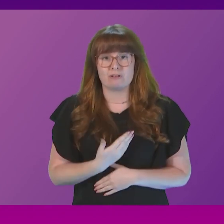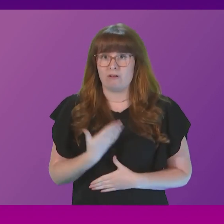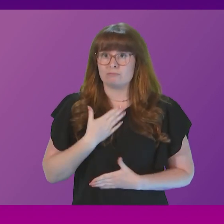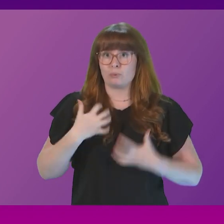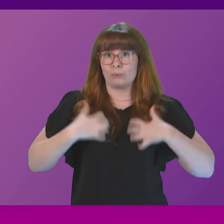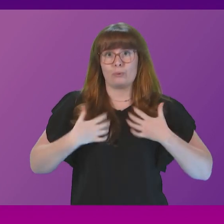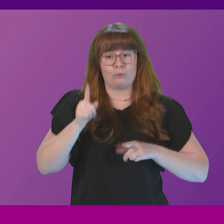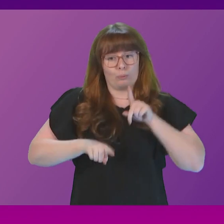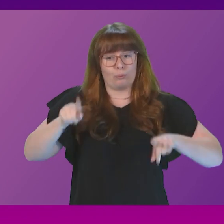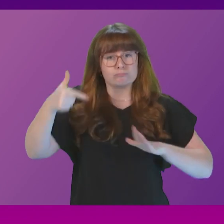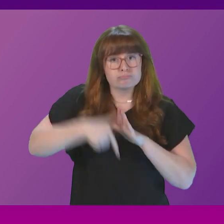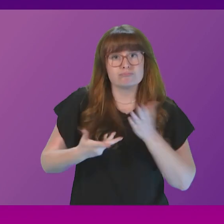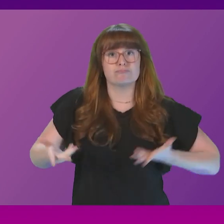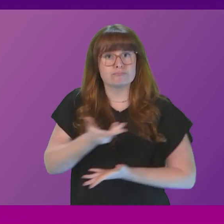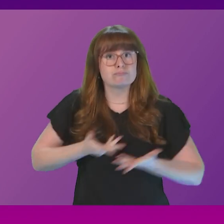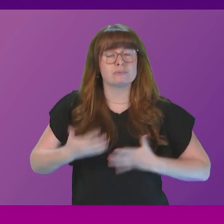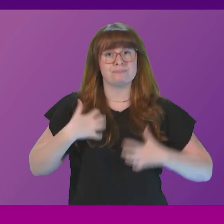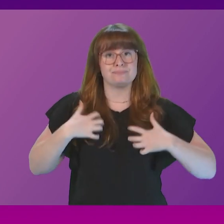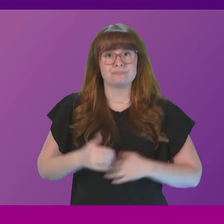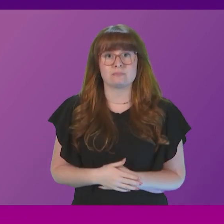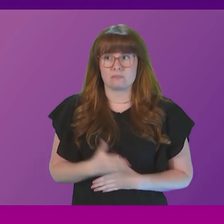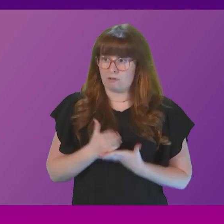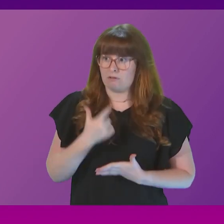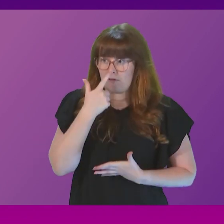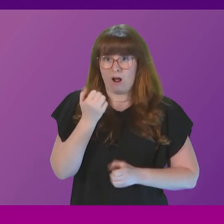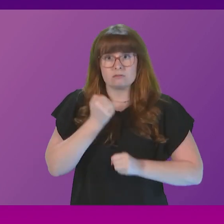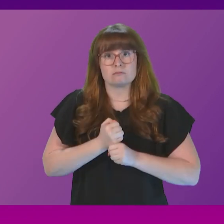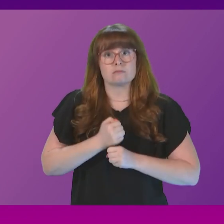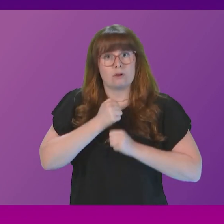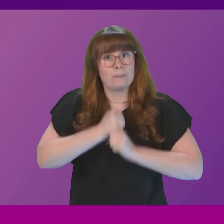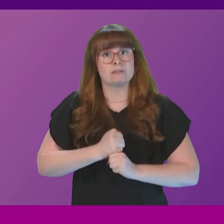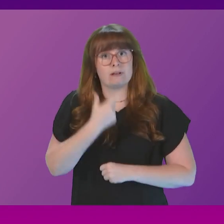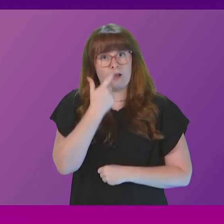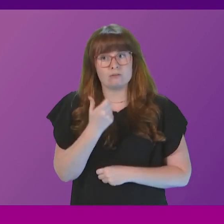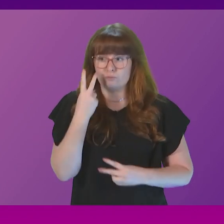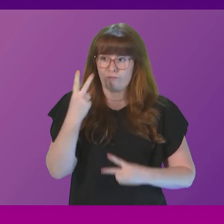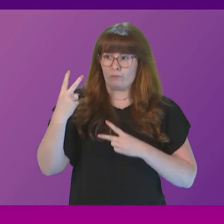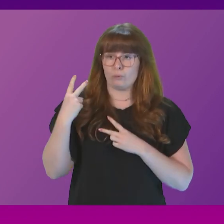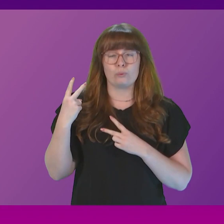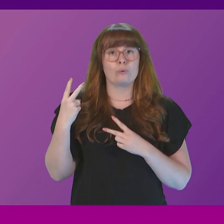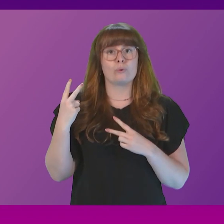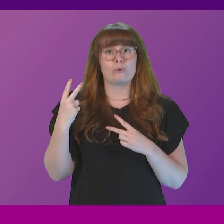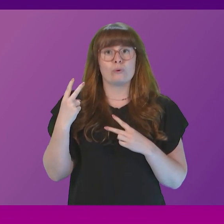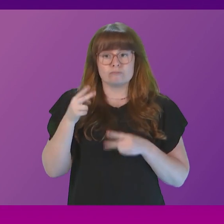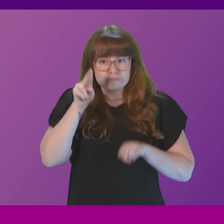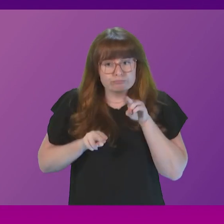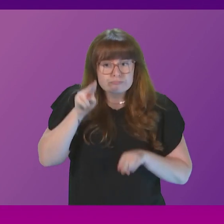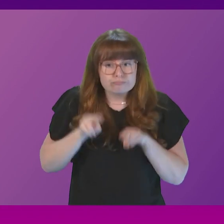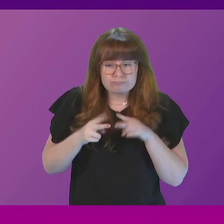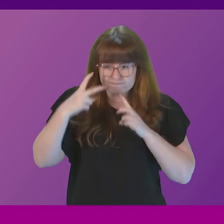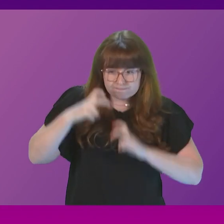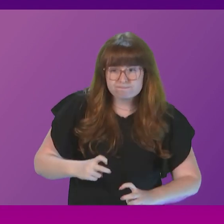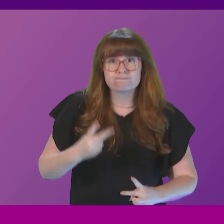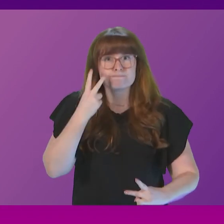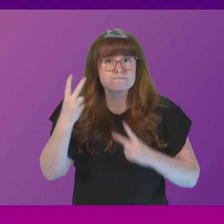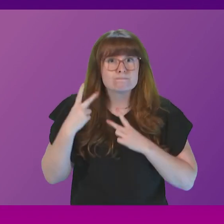wide-ranging discussion, I'm sure. I can absolutely commit to reviewing and examining and looking